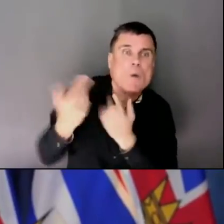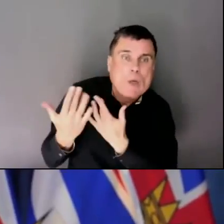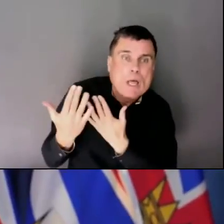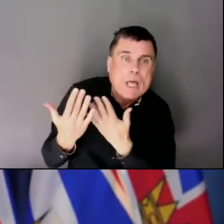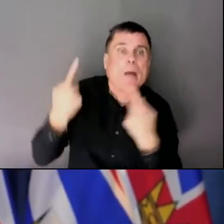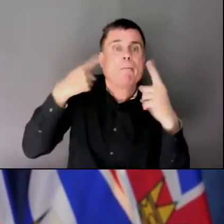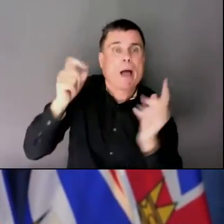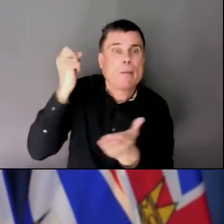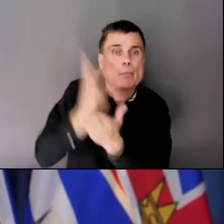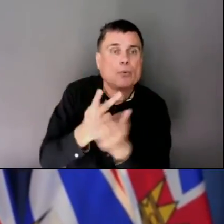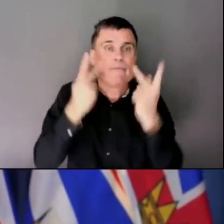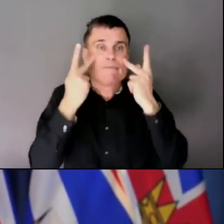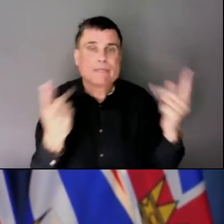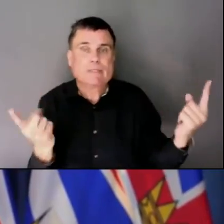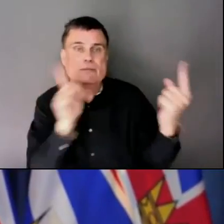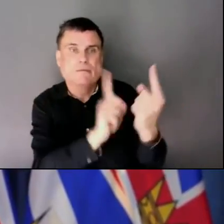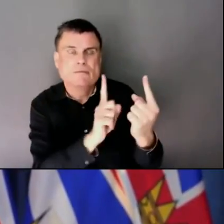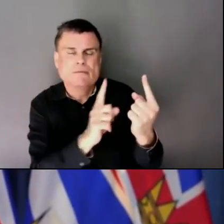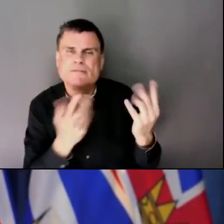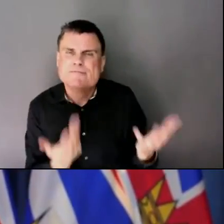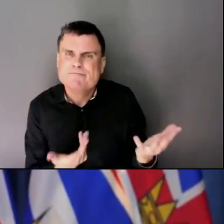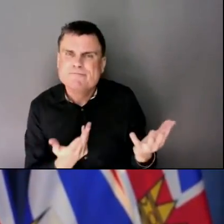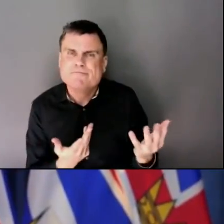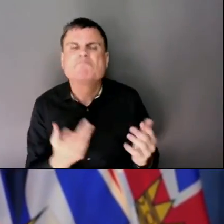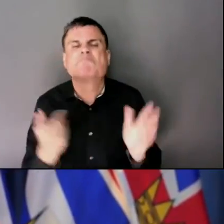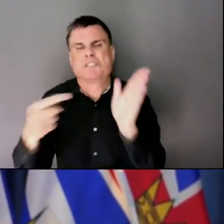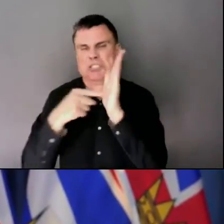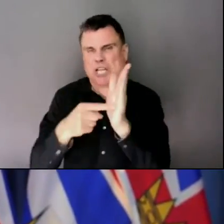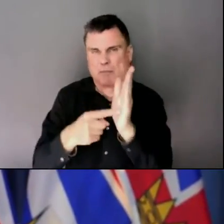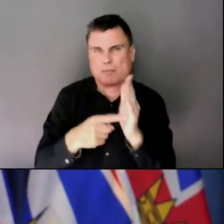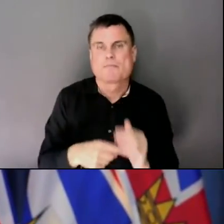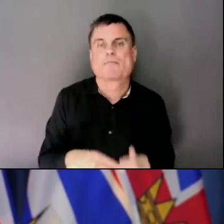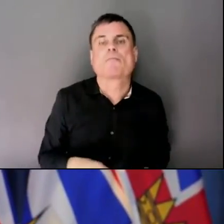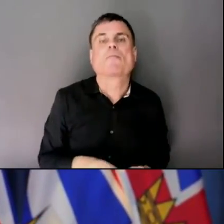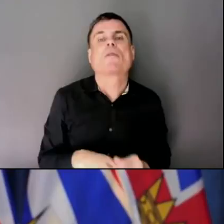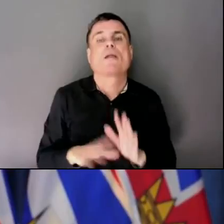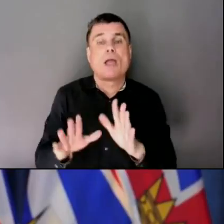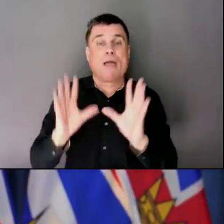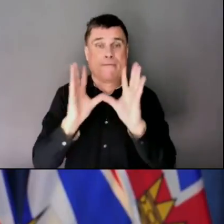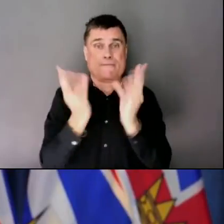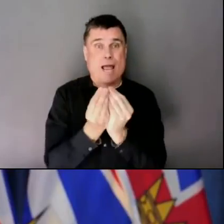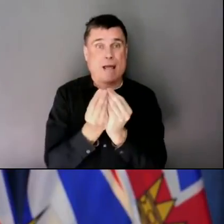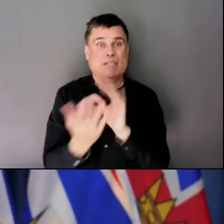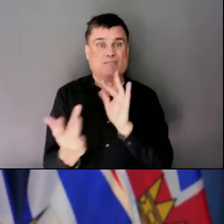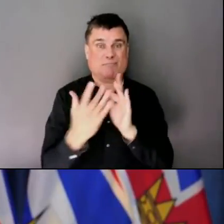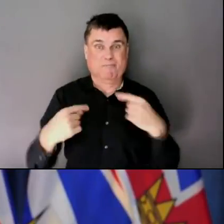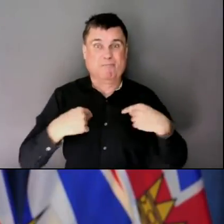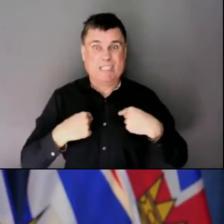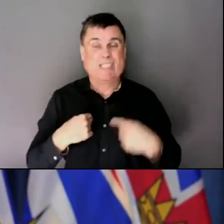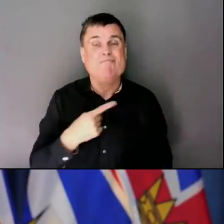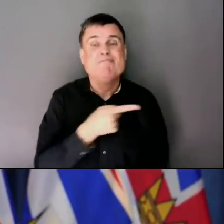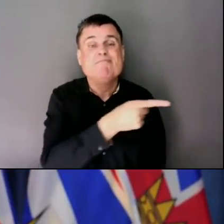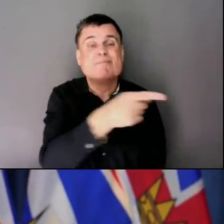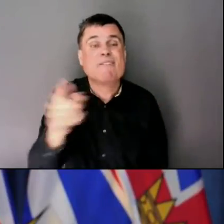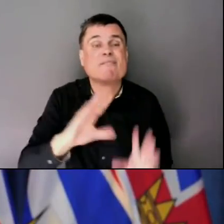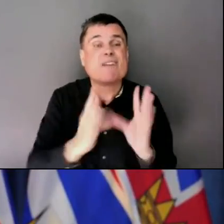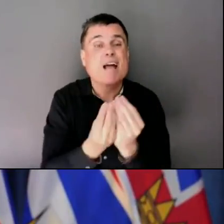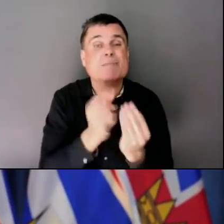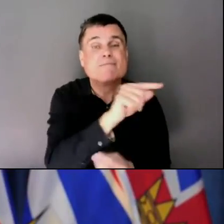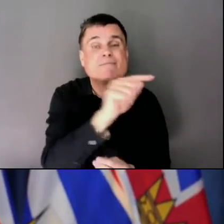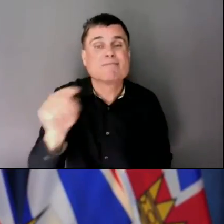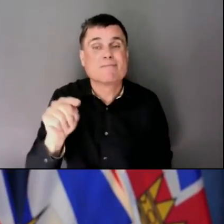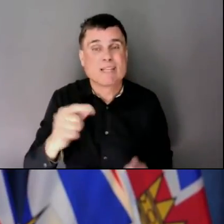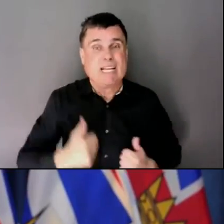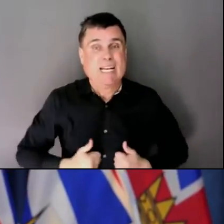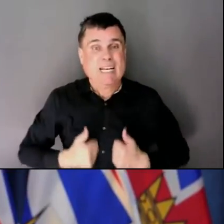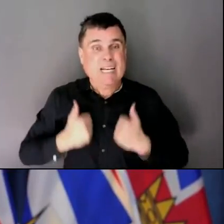also I've been contacted by family members who are concerned about their family members who are elderly and living in facilities